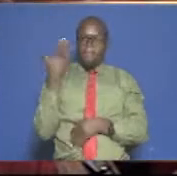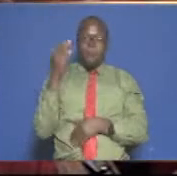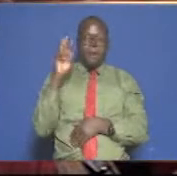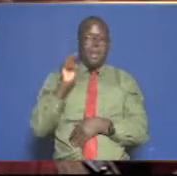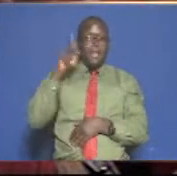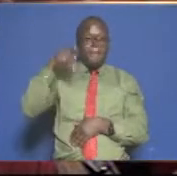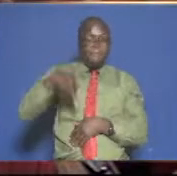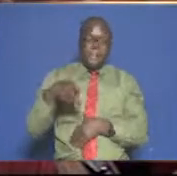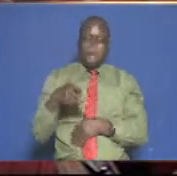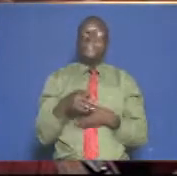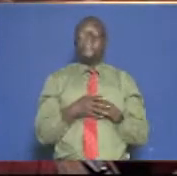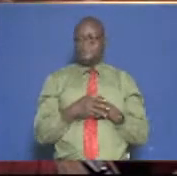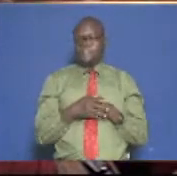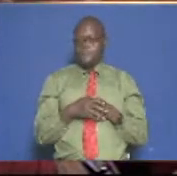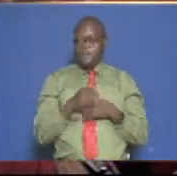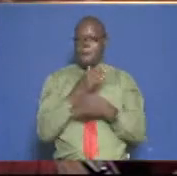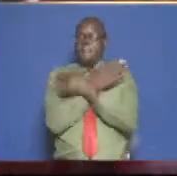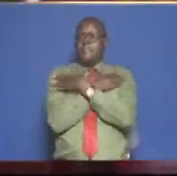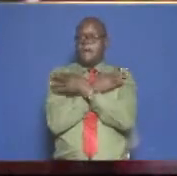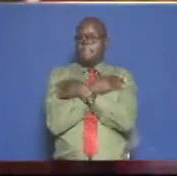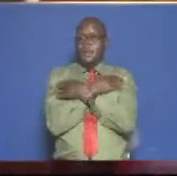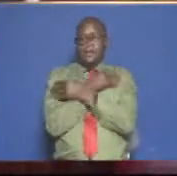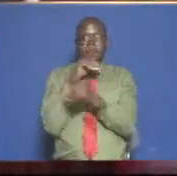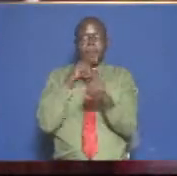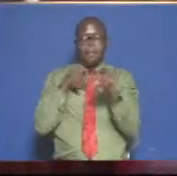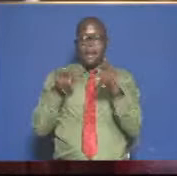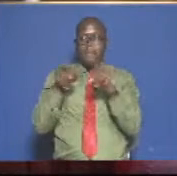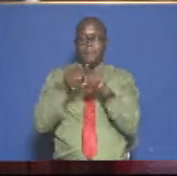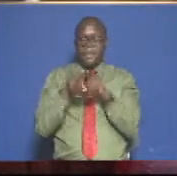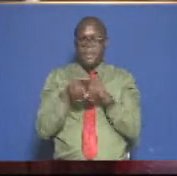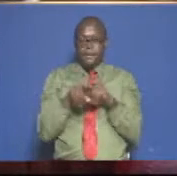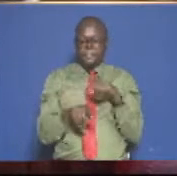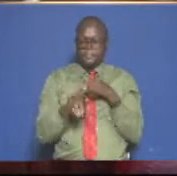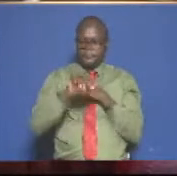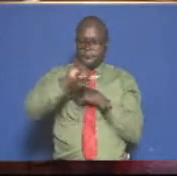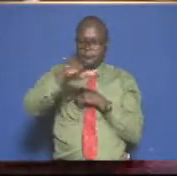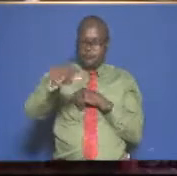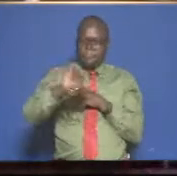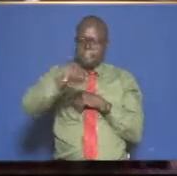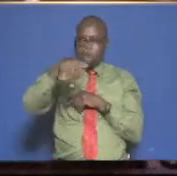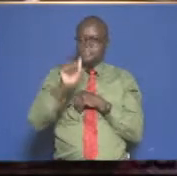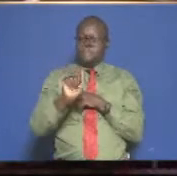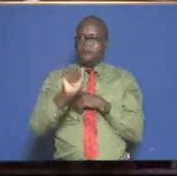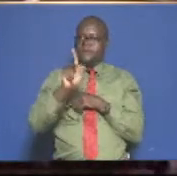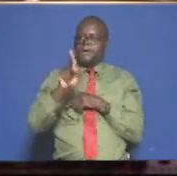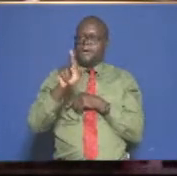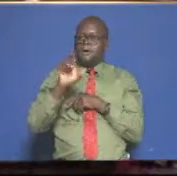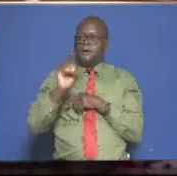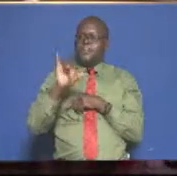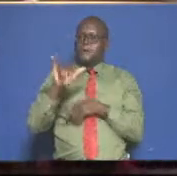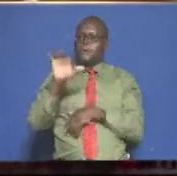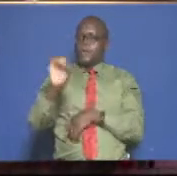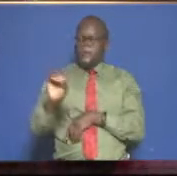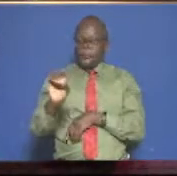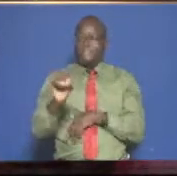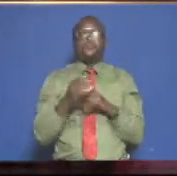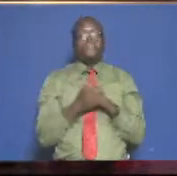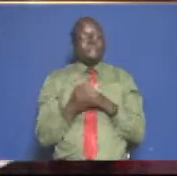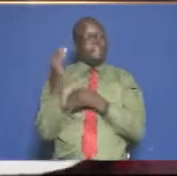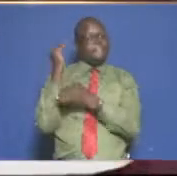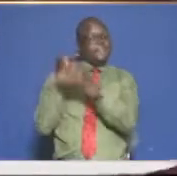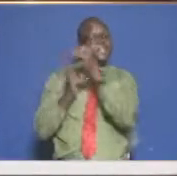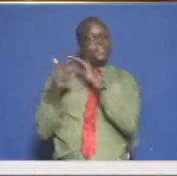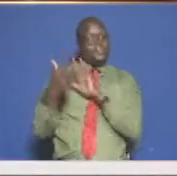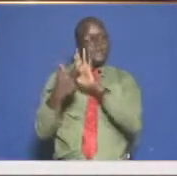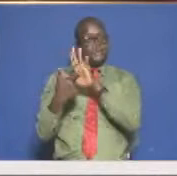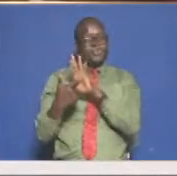Parliament, my friend and brother, Washington Jakoyo Mediu. As history would have it,